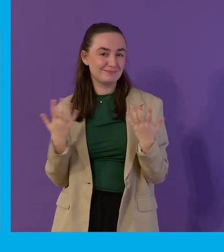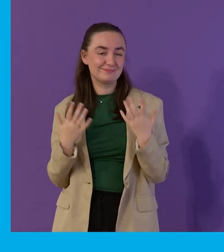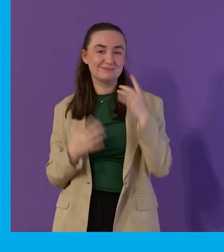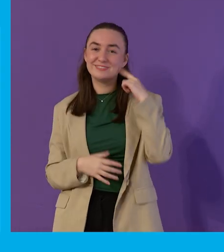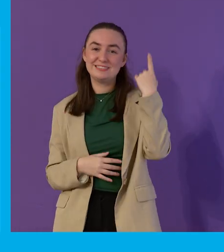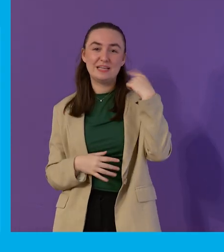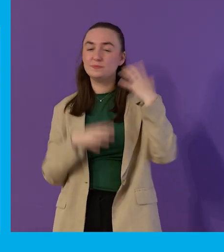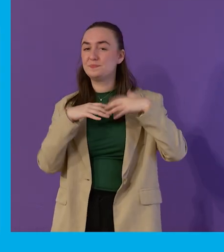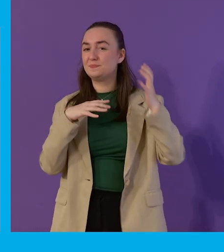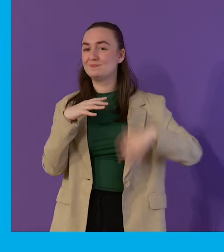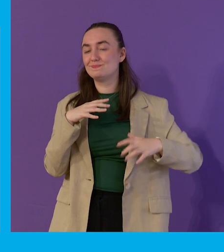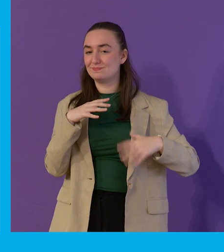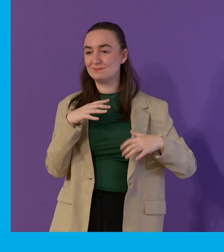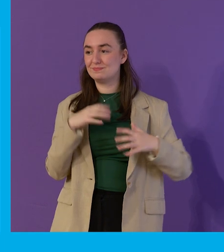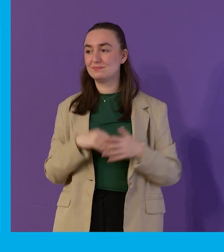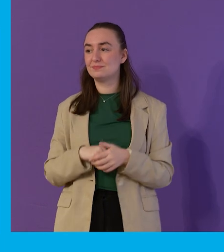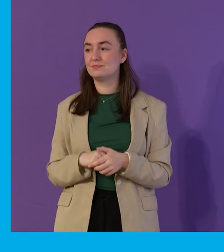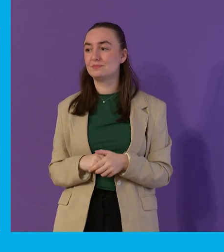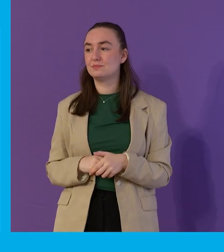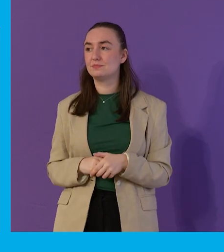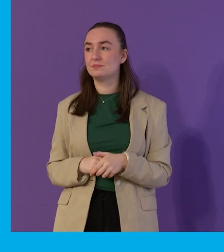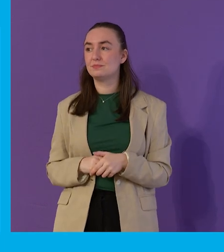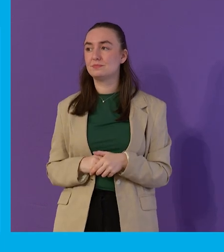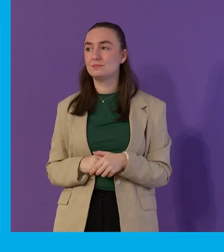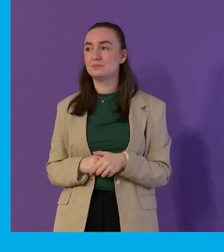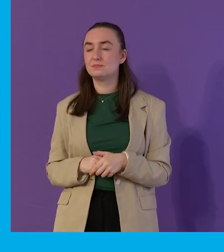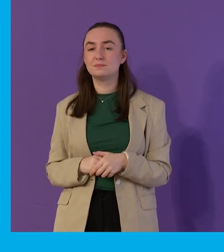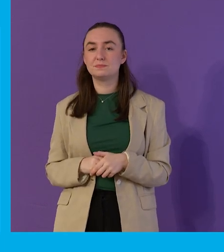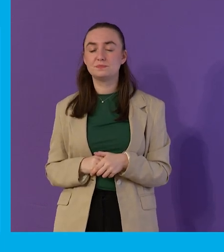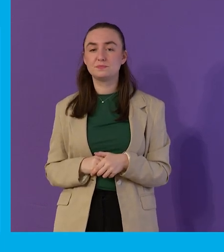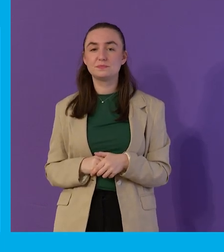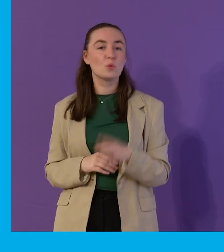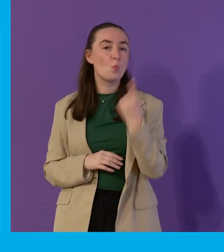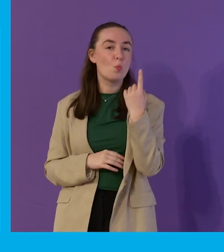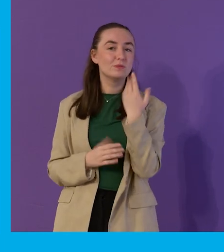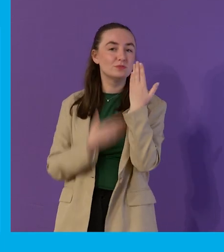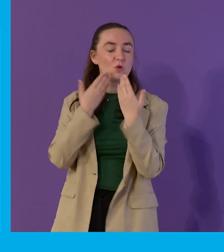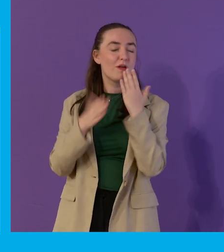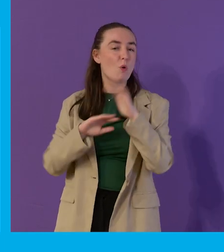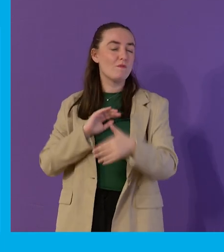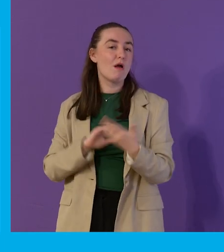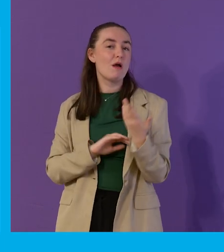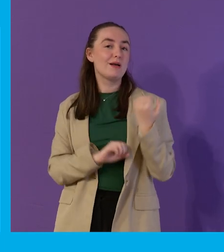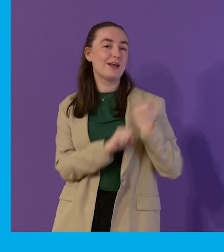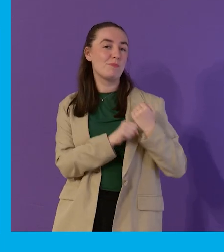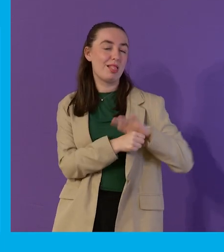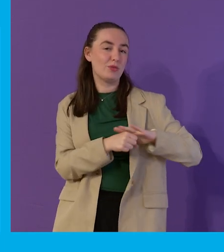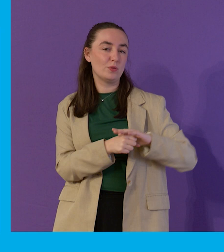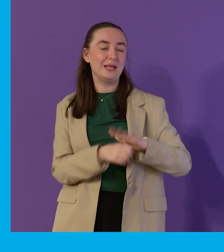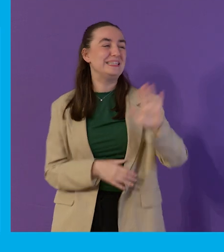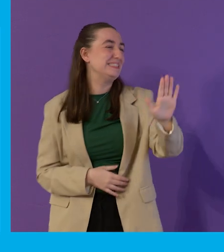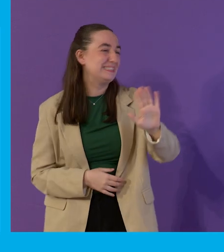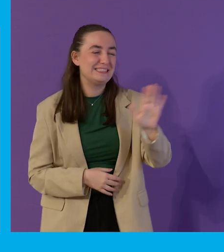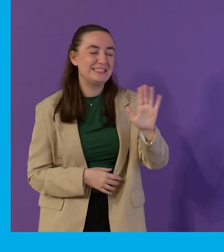local government, and one is, as on the tin, government that is local. It's democratic institution. Okay.